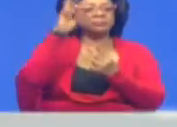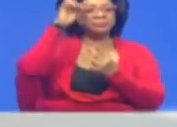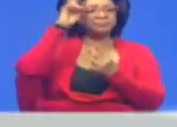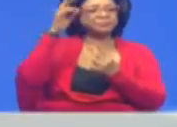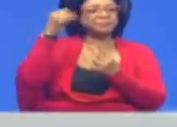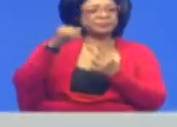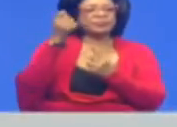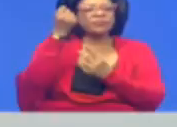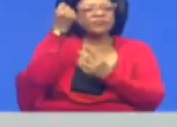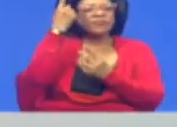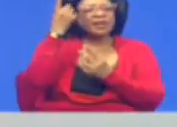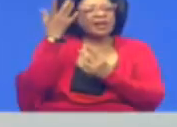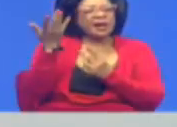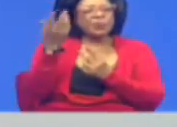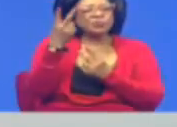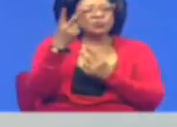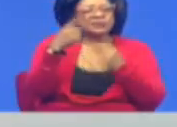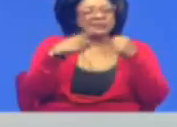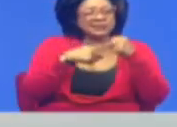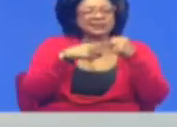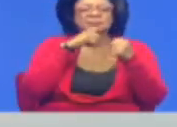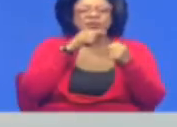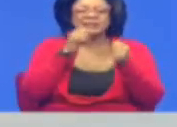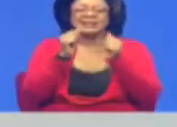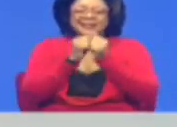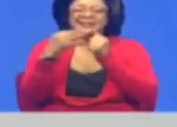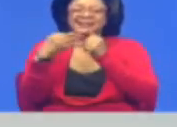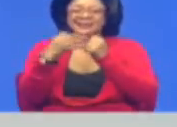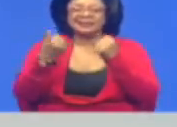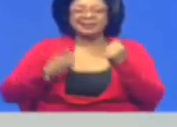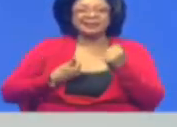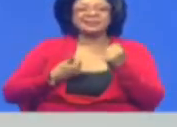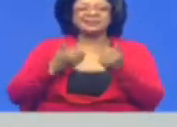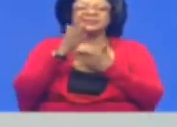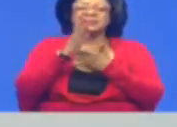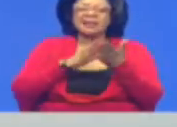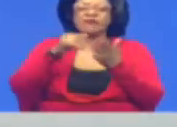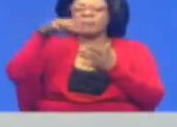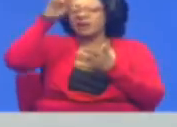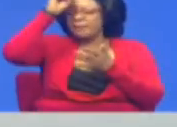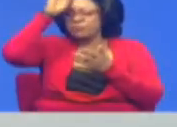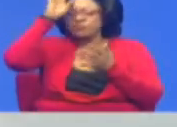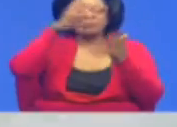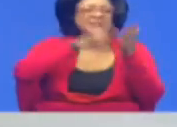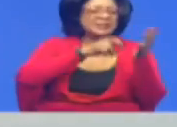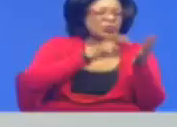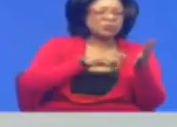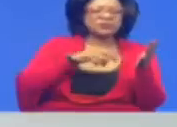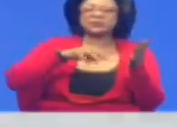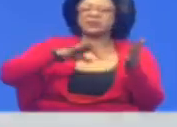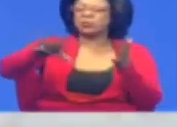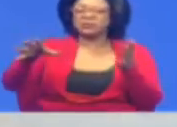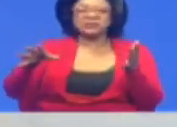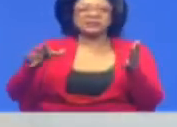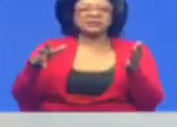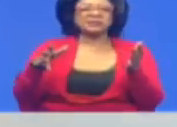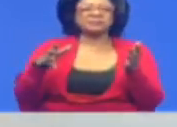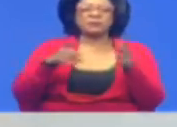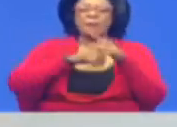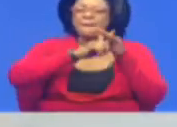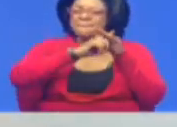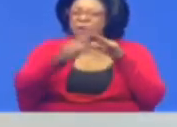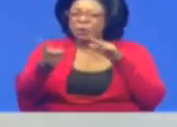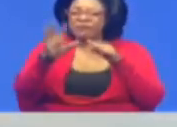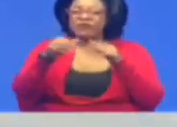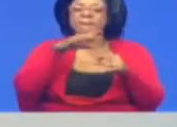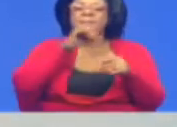children, 26 boys and 18 girls, some from as far as Kiambu and Machakos counties, slipped away from their